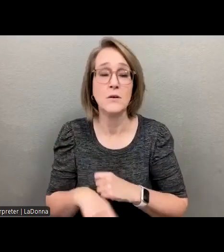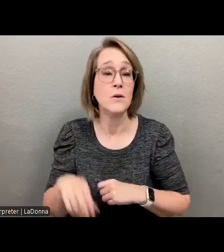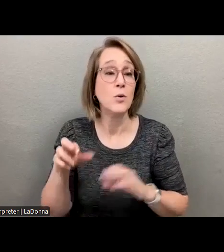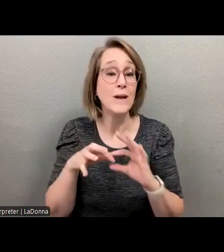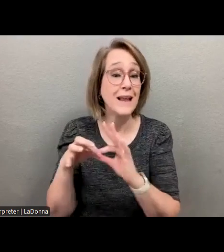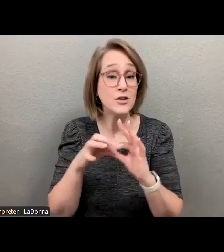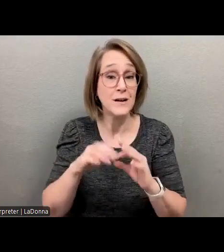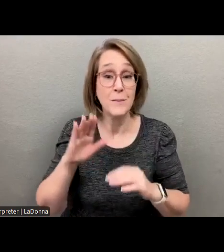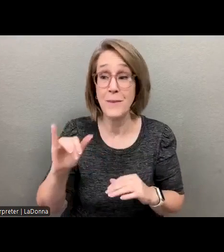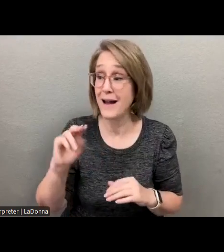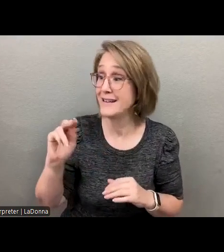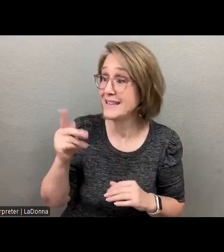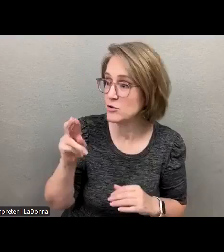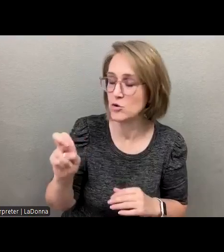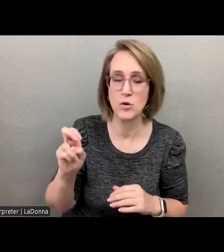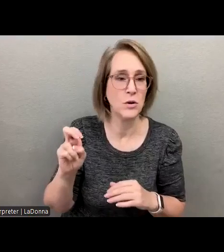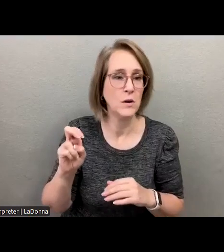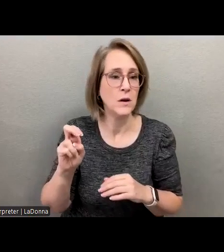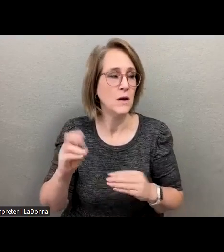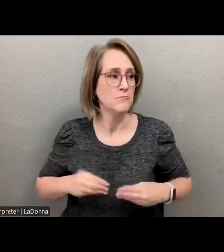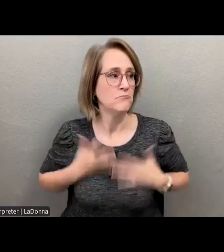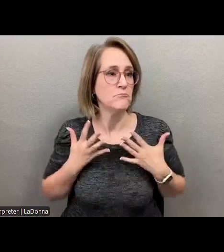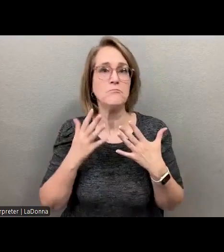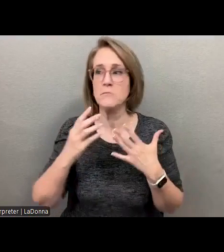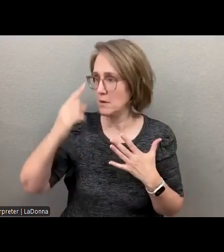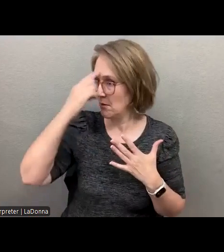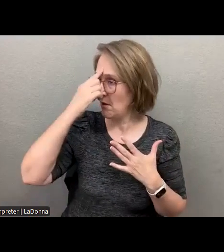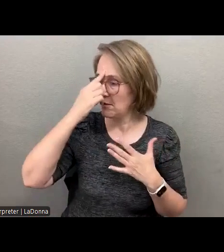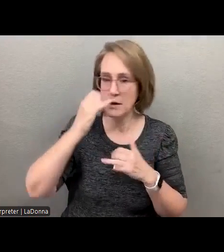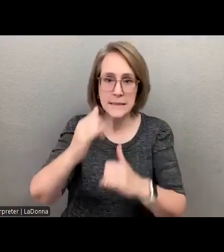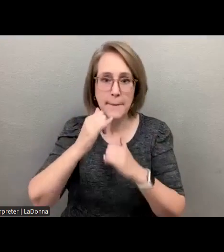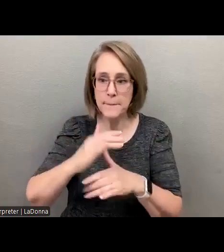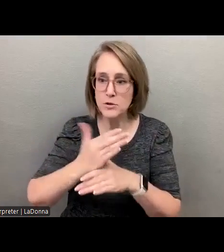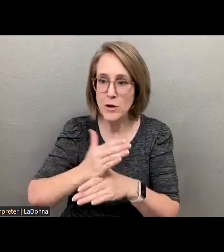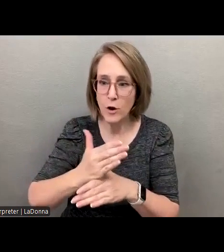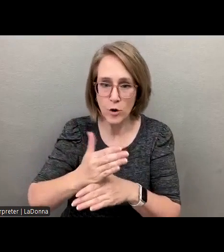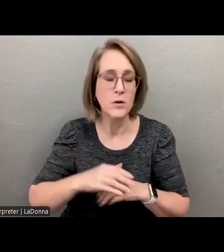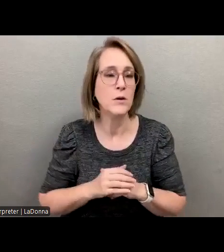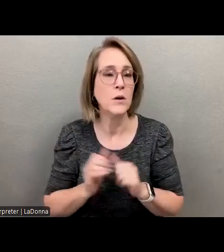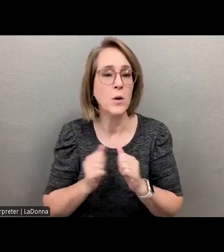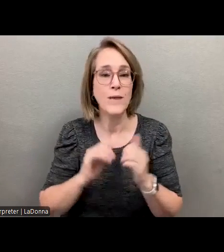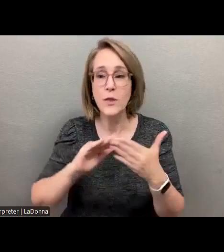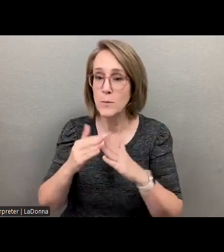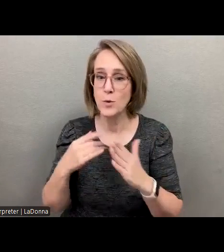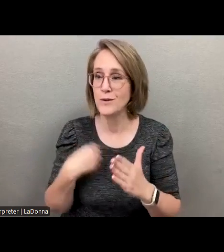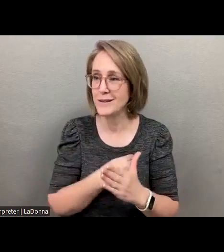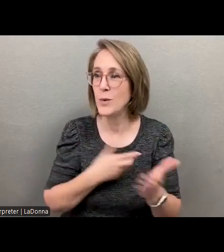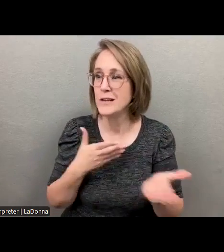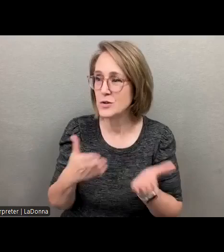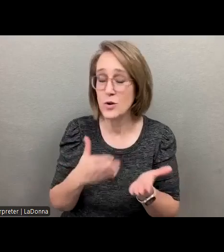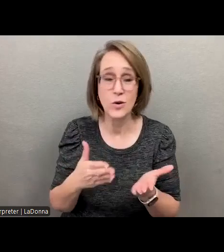nature, breeds a sense of consciousness, shared consciousness with the communities that we serve,